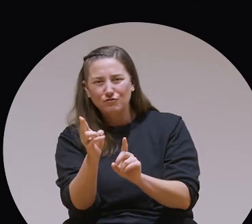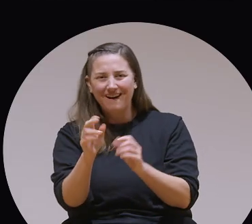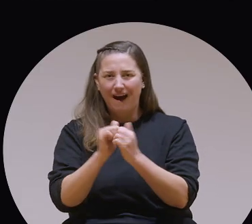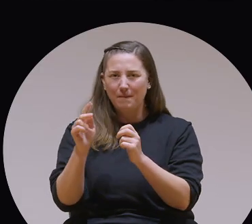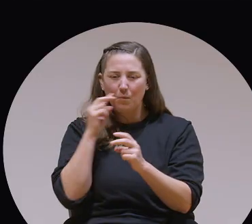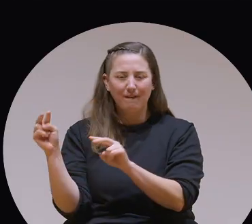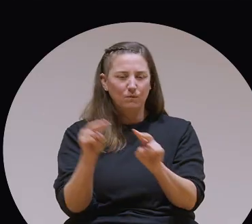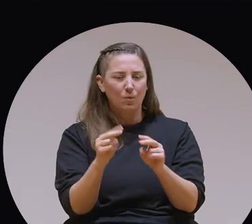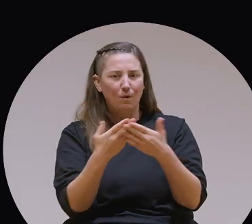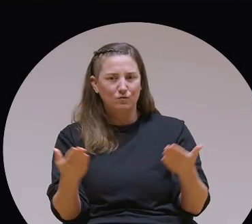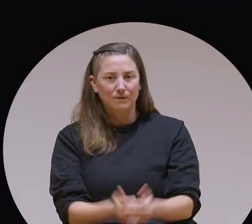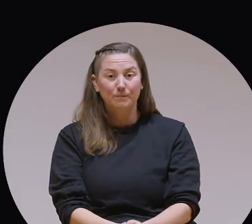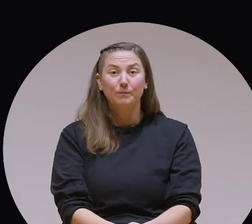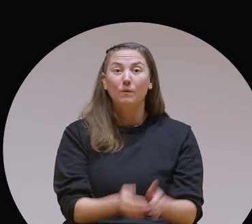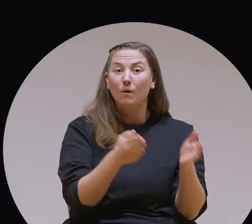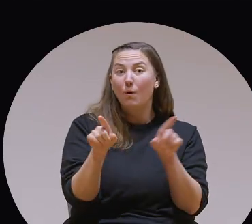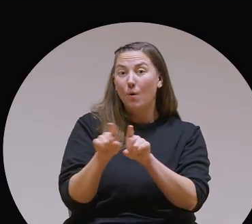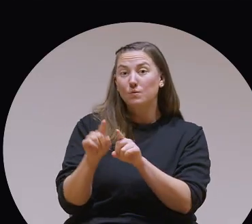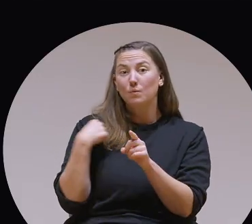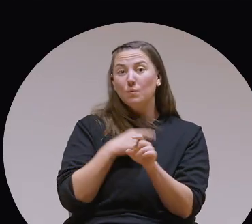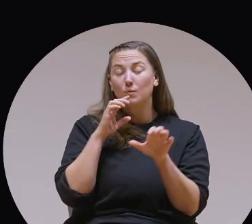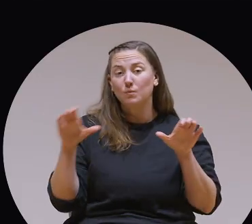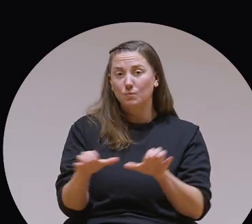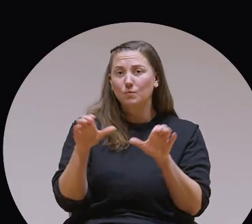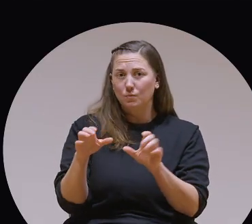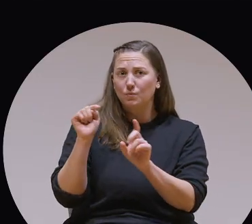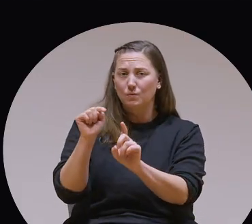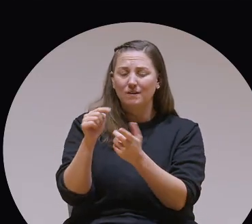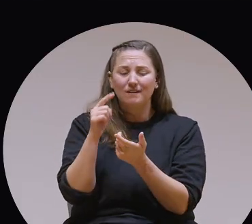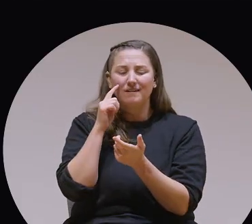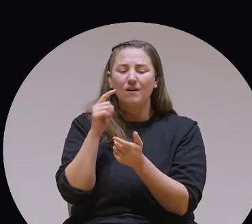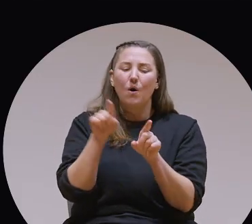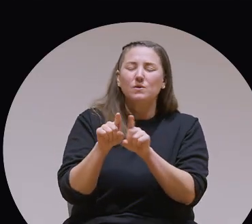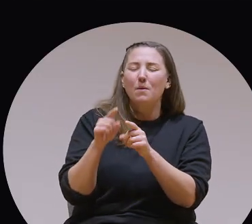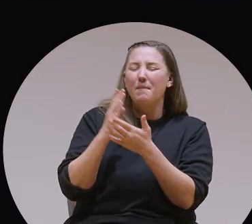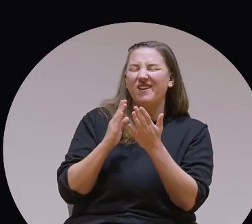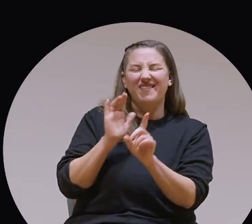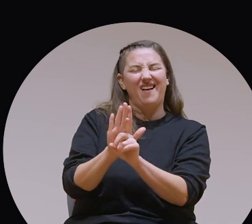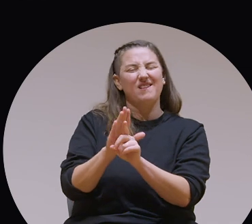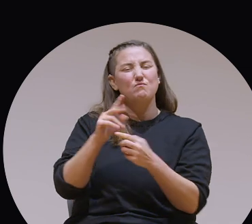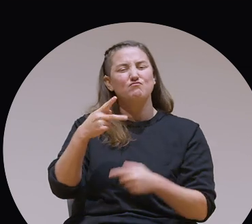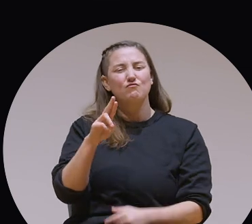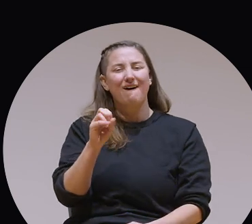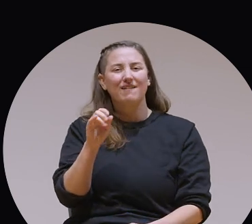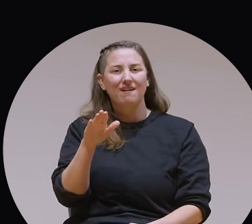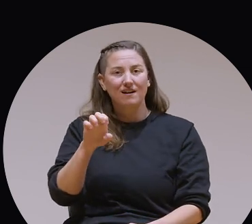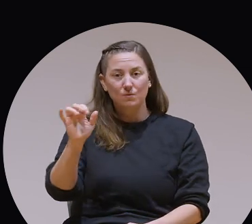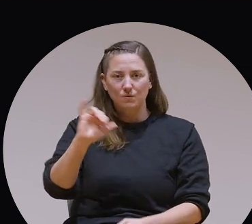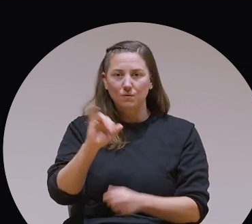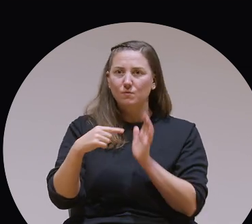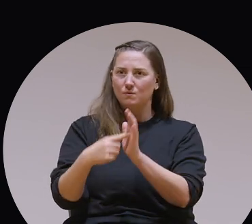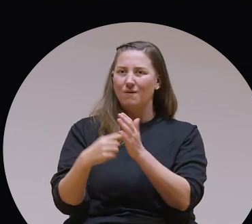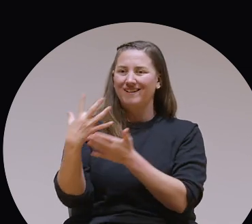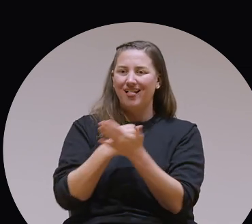public. And what we're also going to do in the galleries, which is also, for me, part of Provenance, is tell the history of collecting